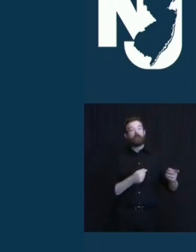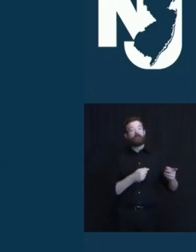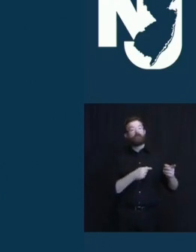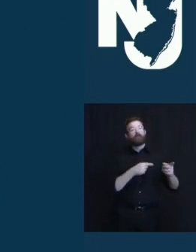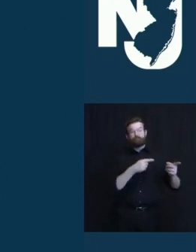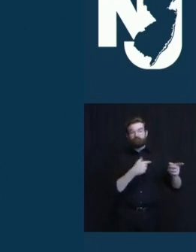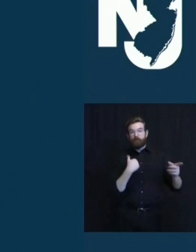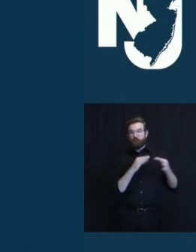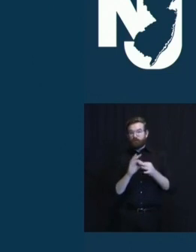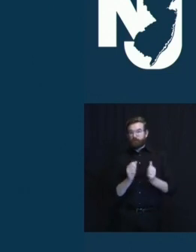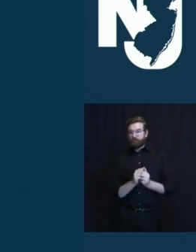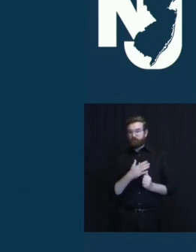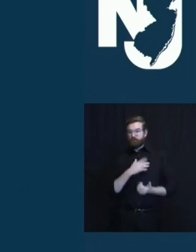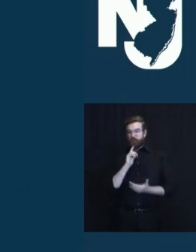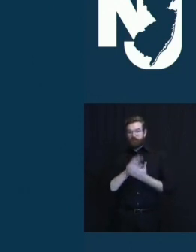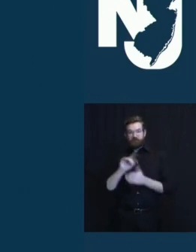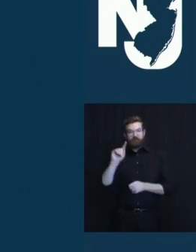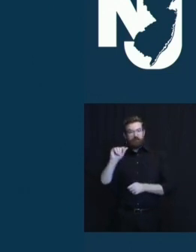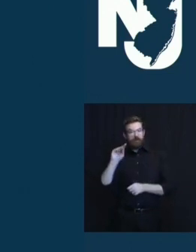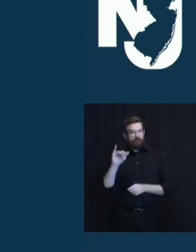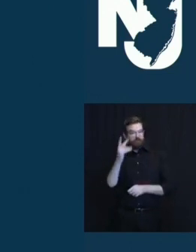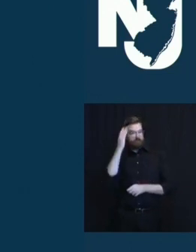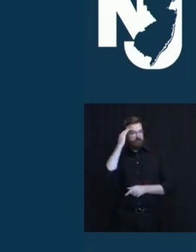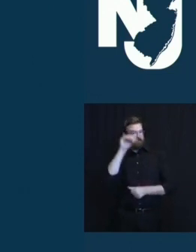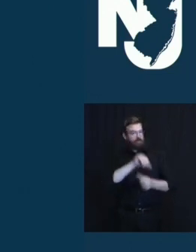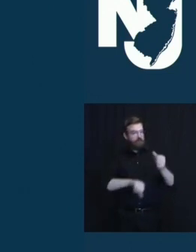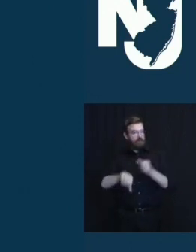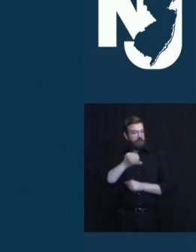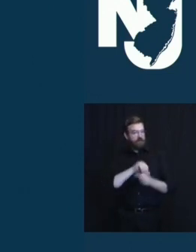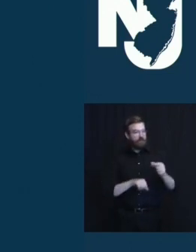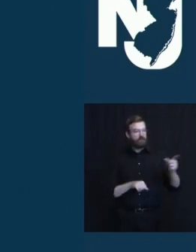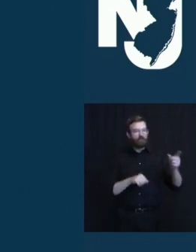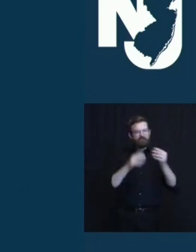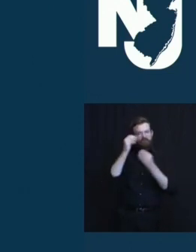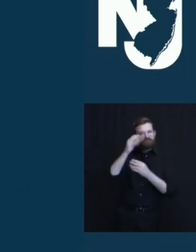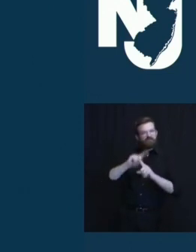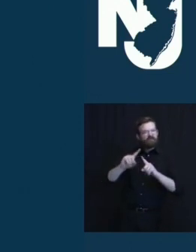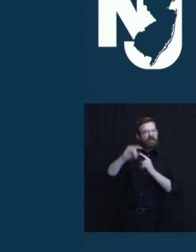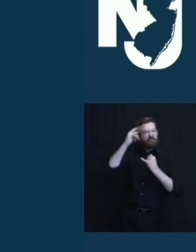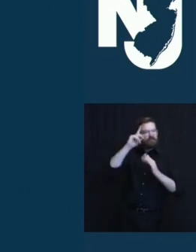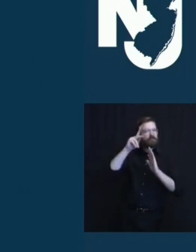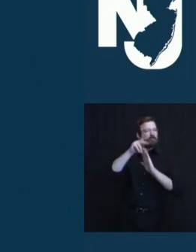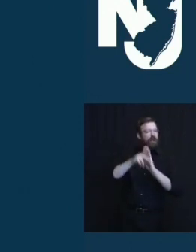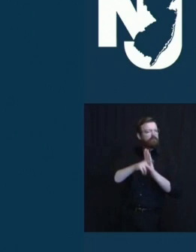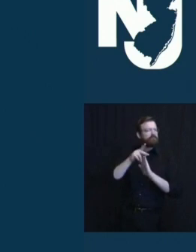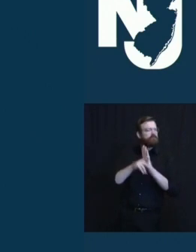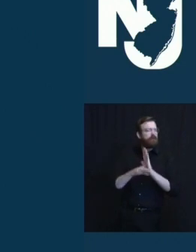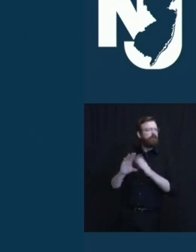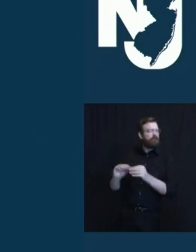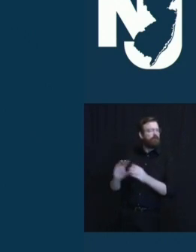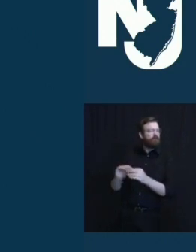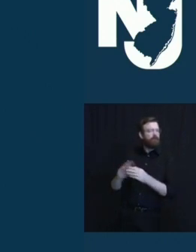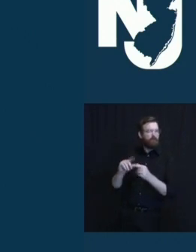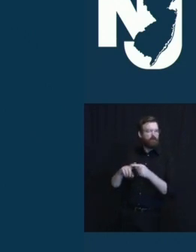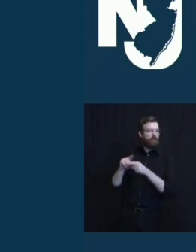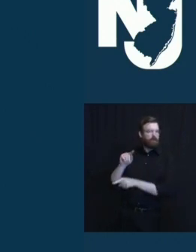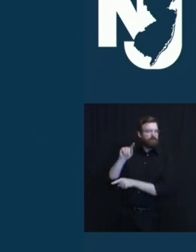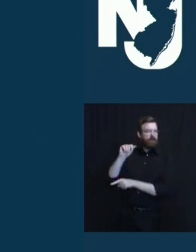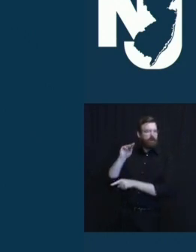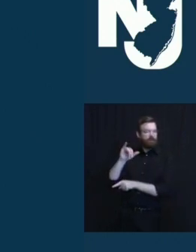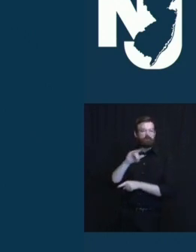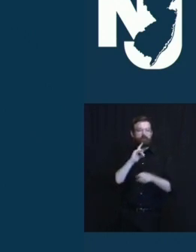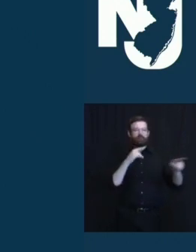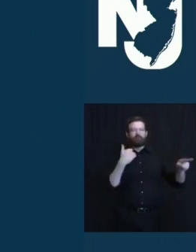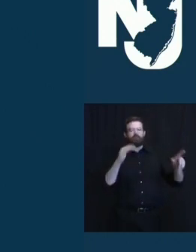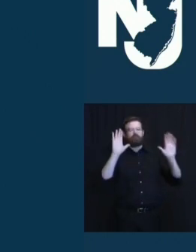really incredible thinker. David's surviving family, including his mother, who was a Holocaust survivor, and his many